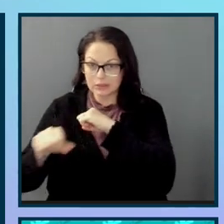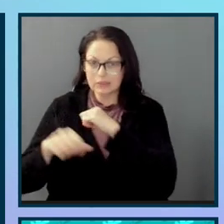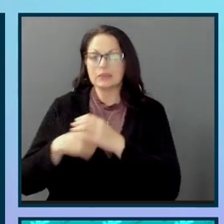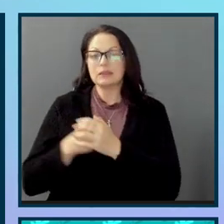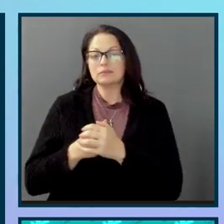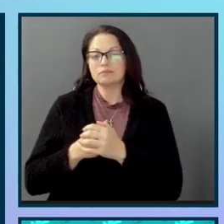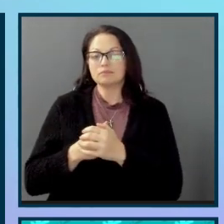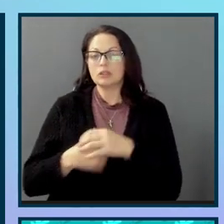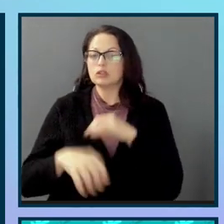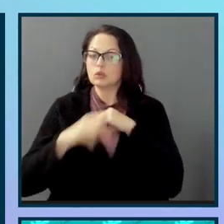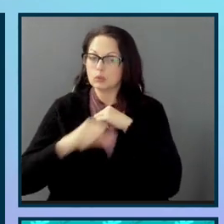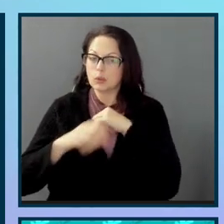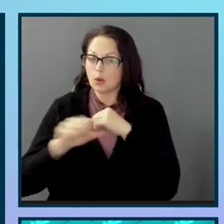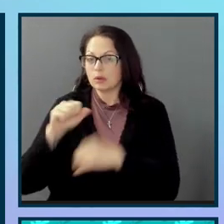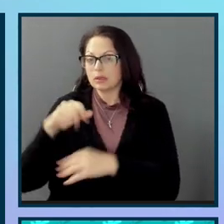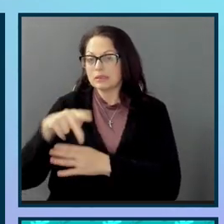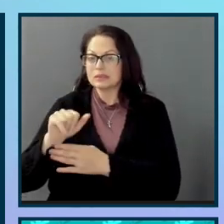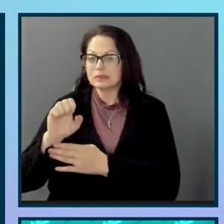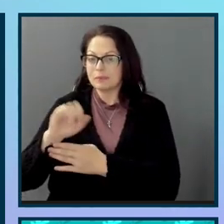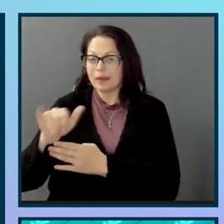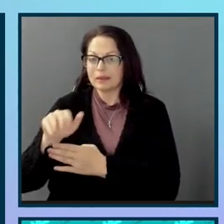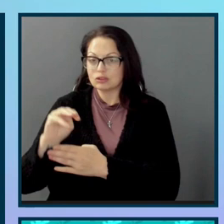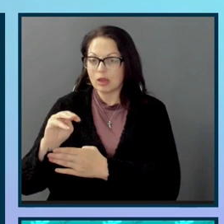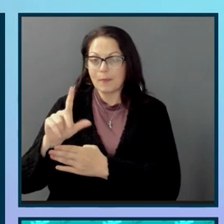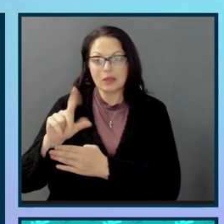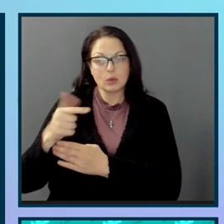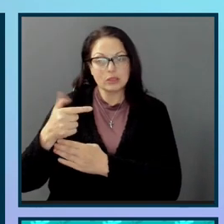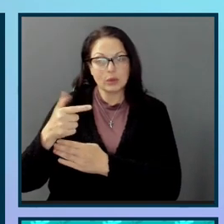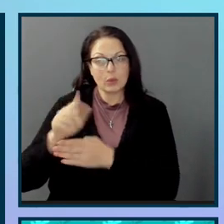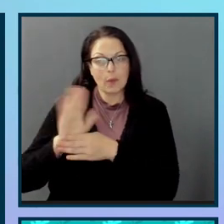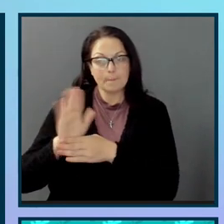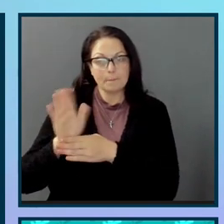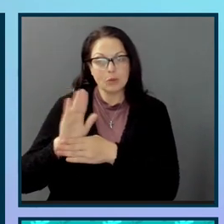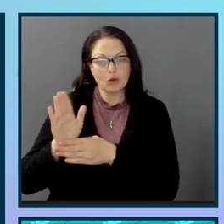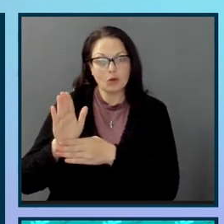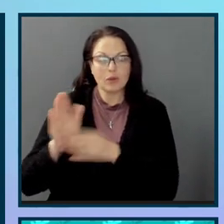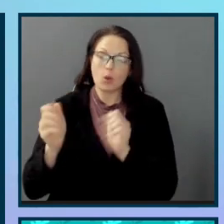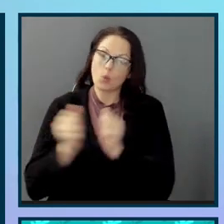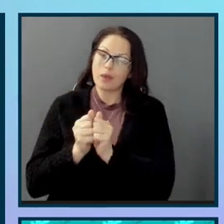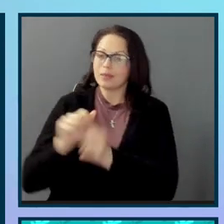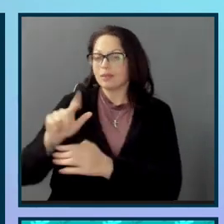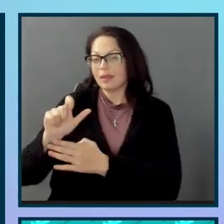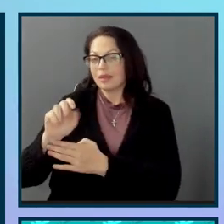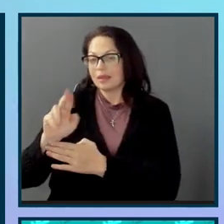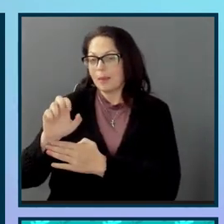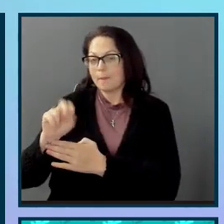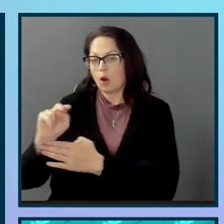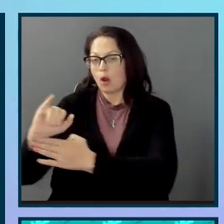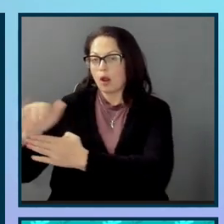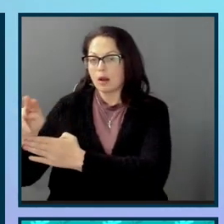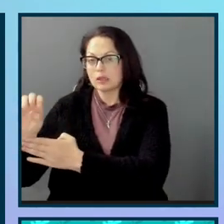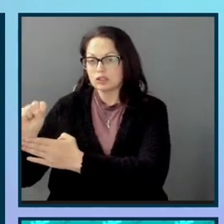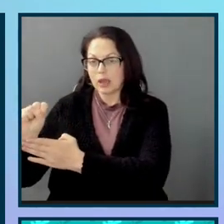promote Space Jam: A New Legacy, a 2021 movie featuring LeBron James. And this is